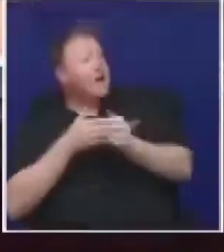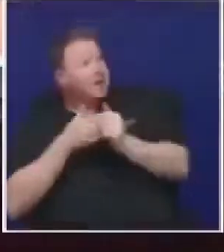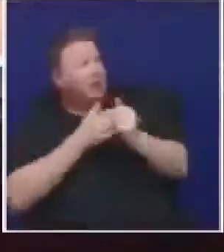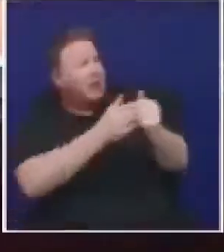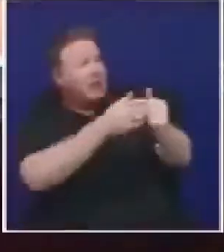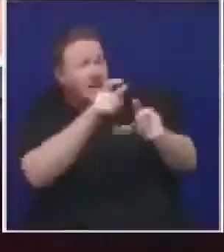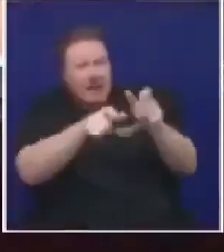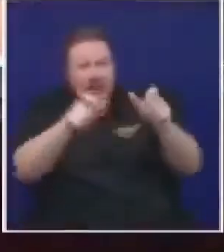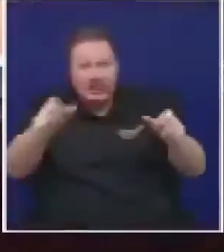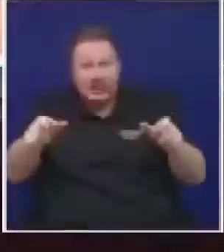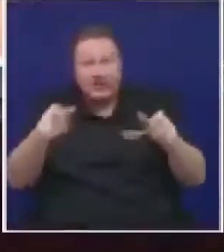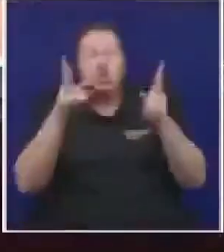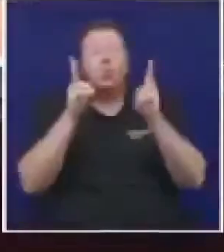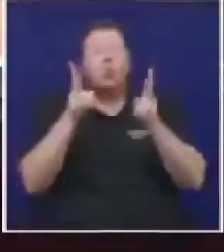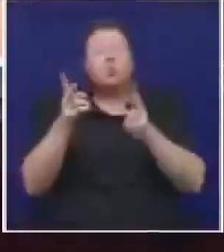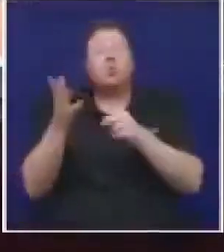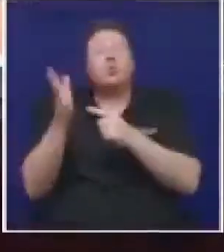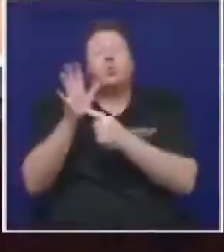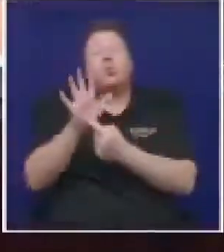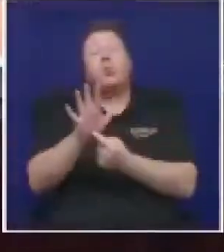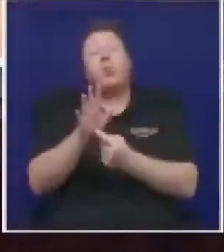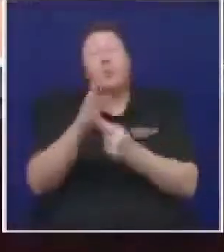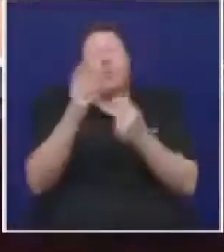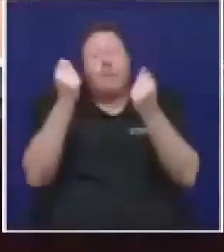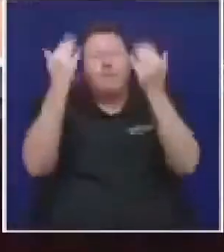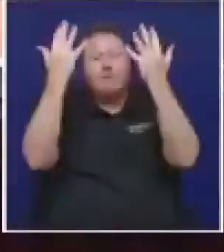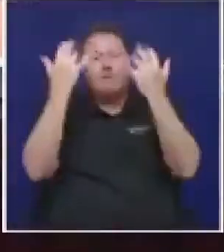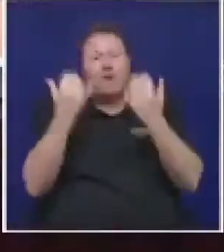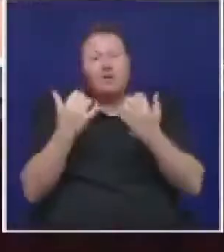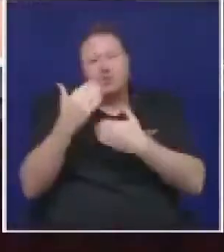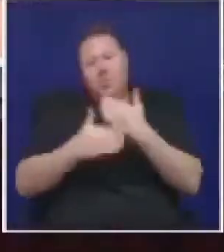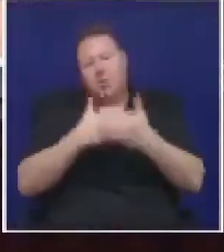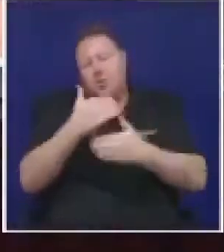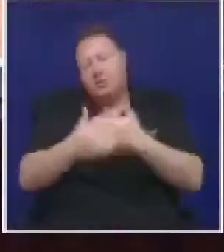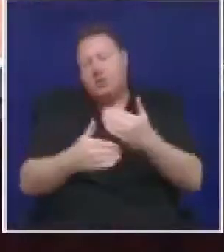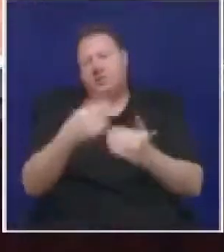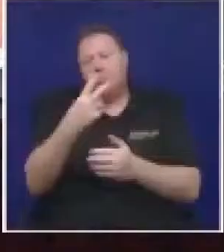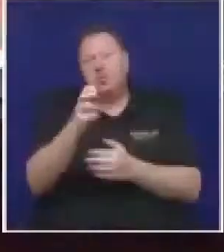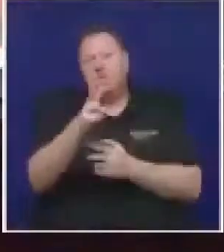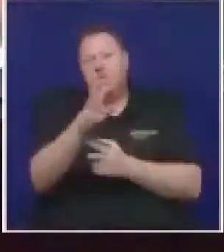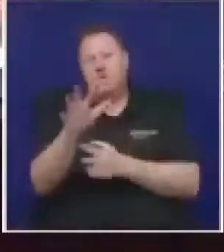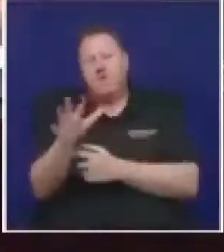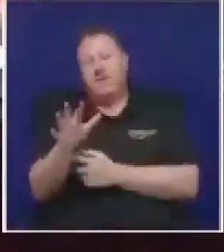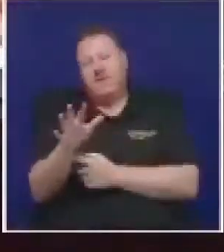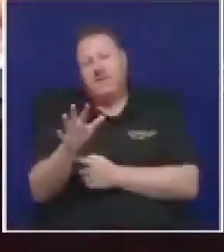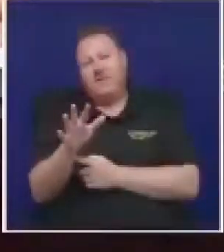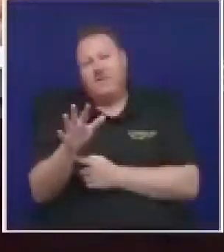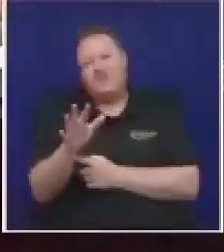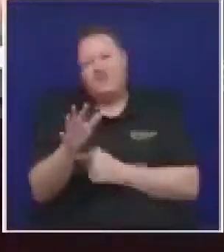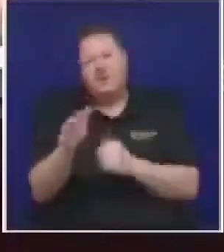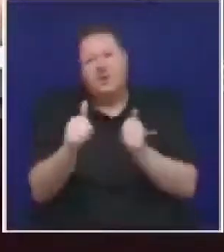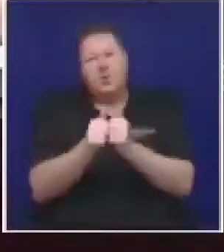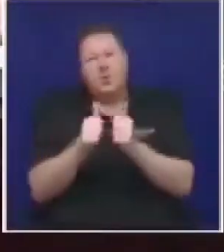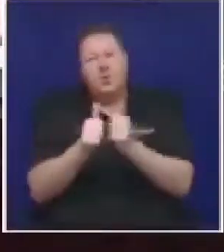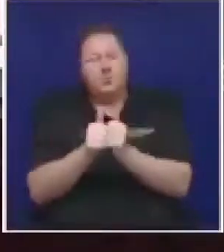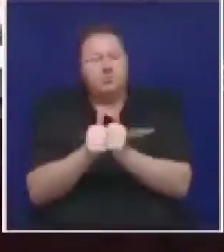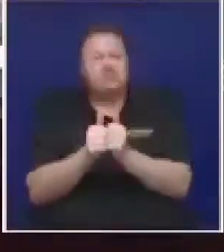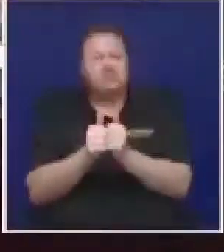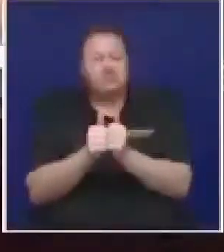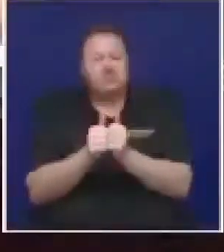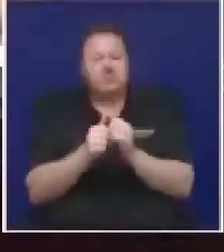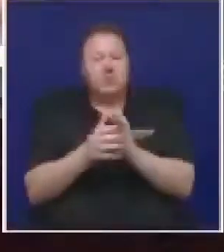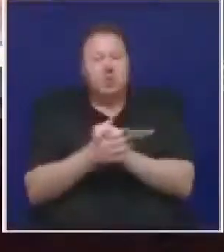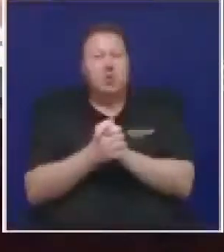also reflected on the budget process for 2025. Together, we have